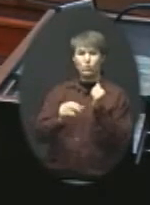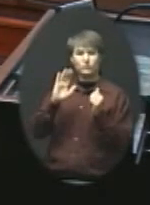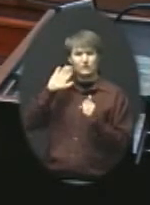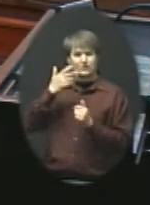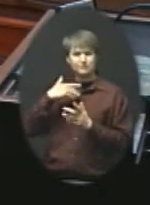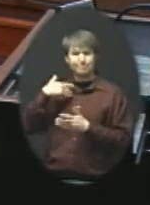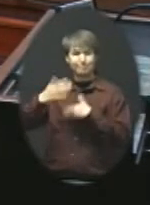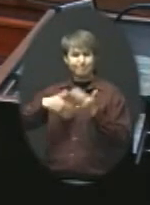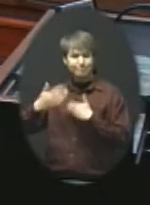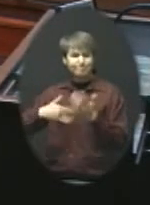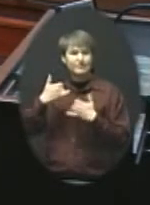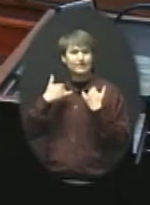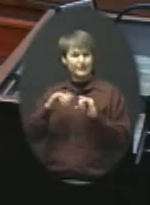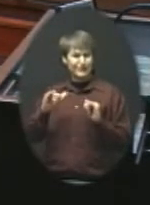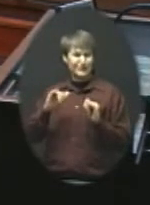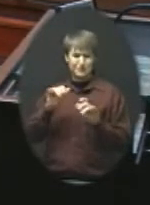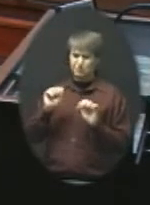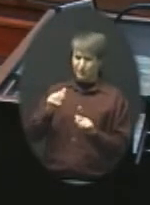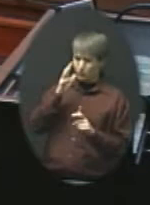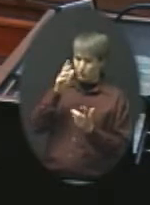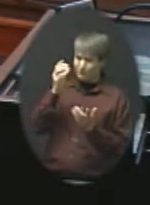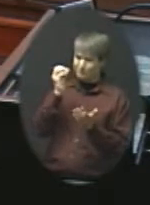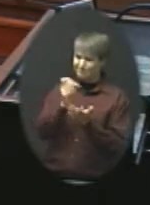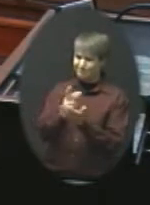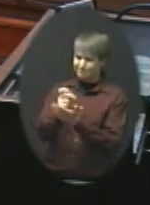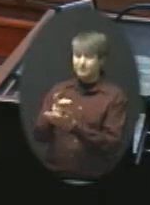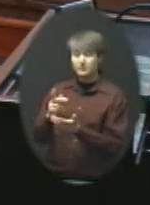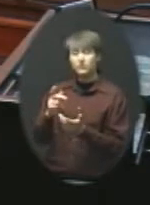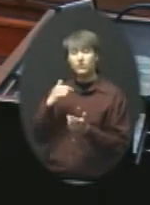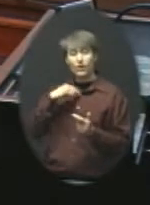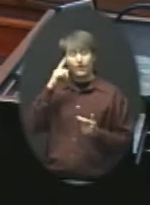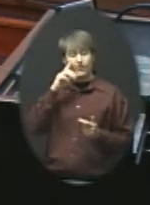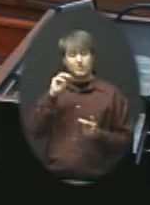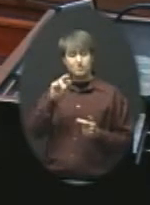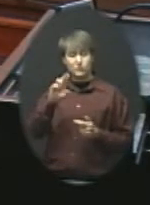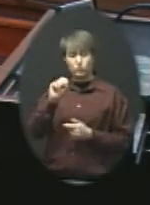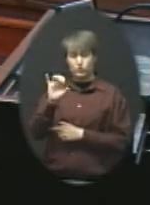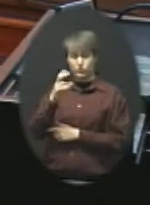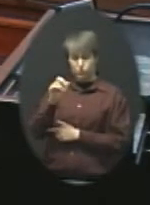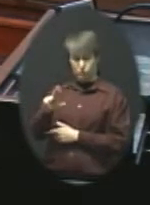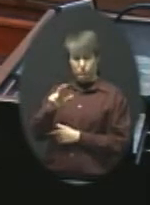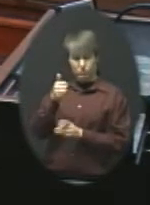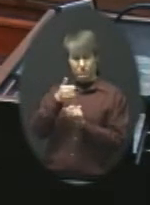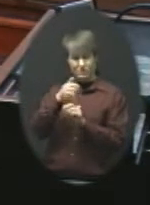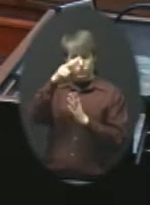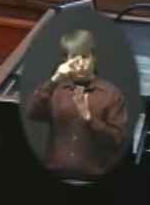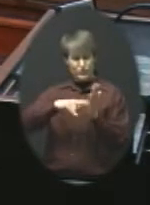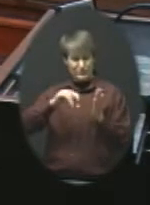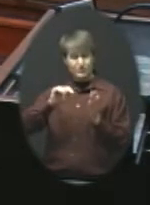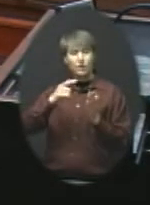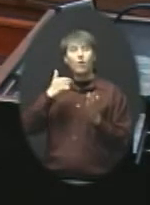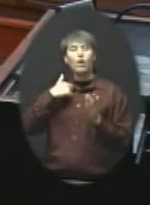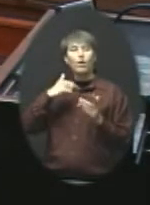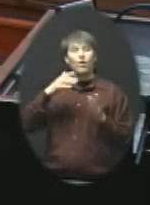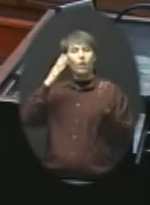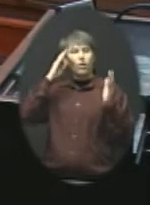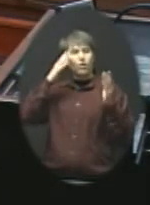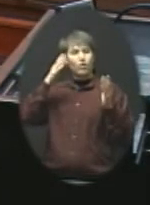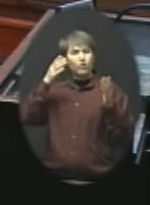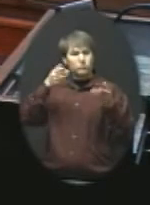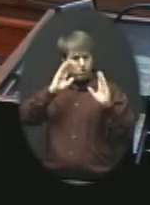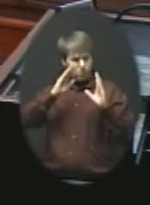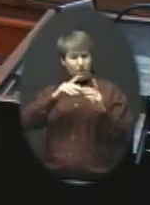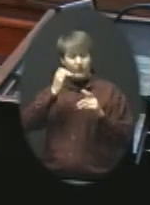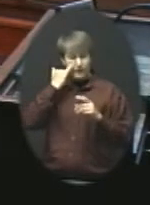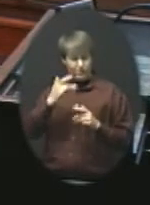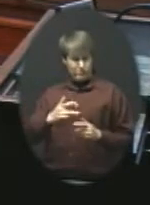bit of momentum still. So I hope that as Mr. Shearer reads this, you guys pay attention, and if you feel inclined,